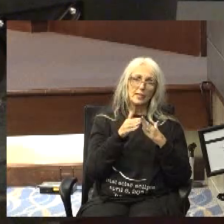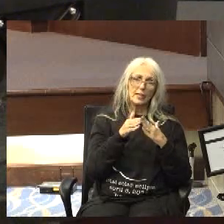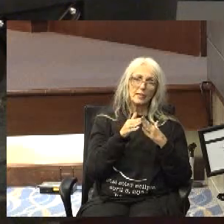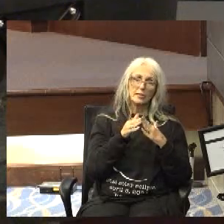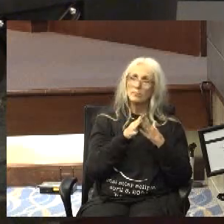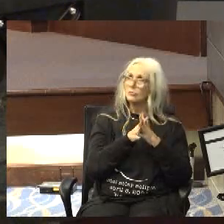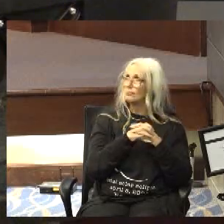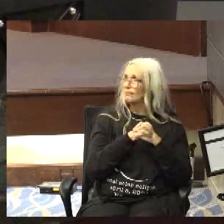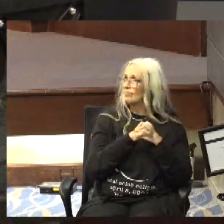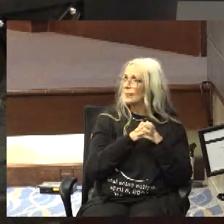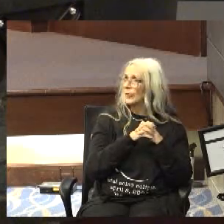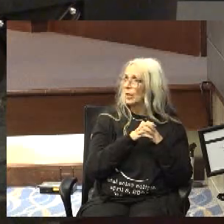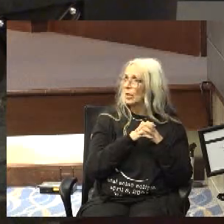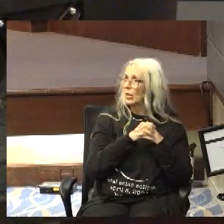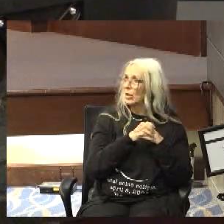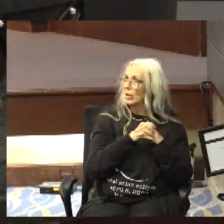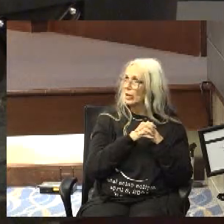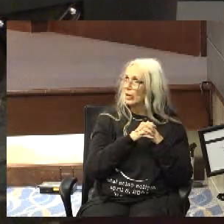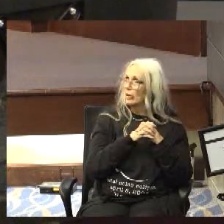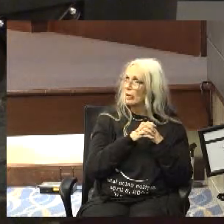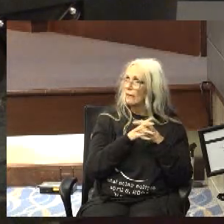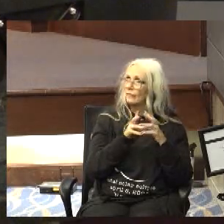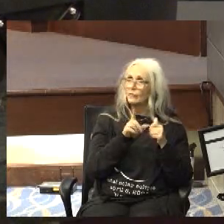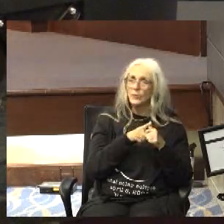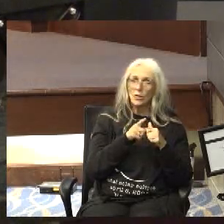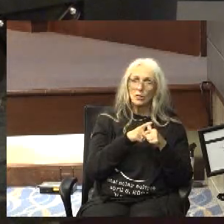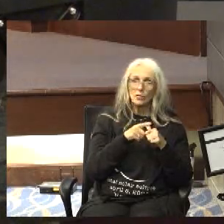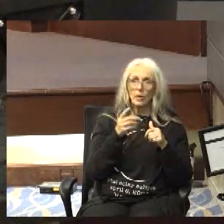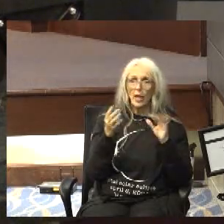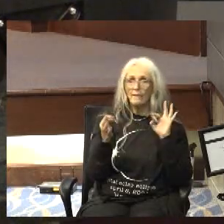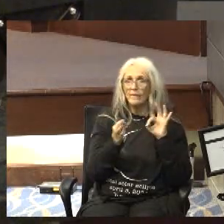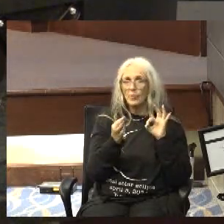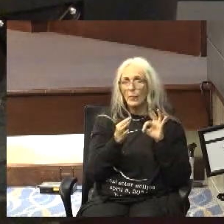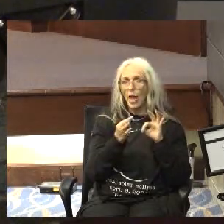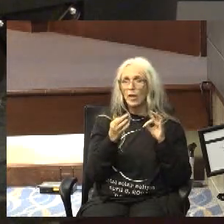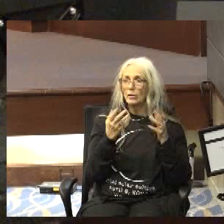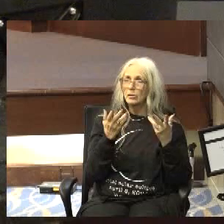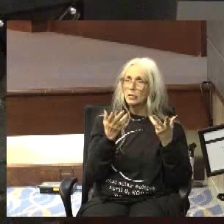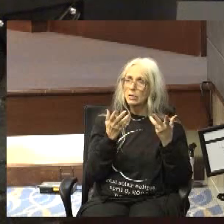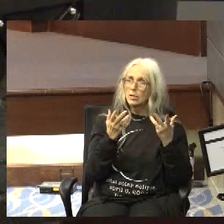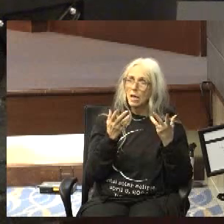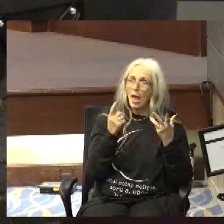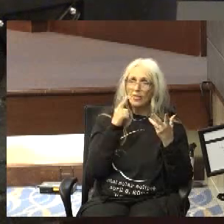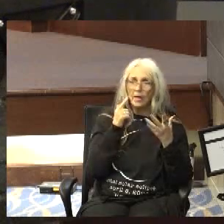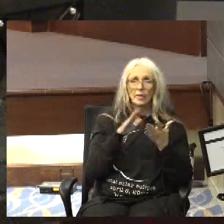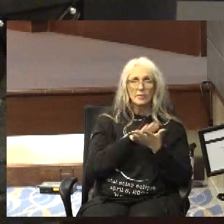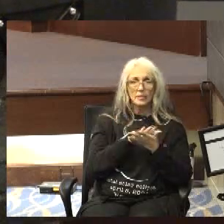pointed out. So again, the first round out of the box, we got some feedback. You're coming up with I think a nice